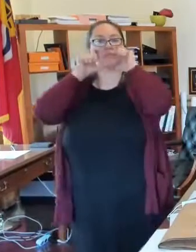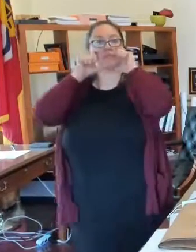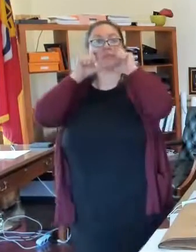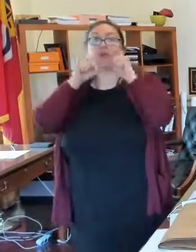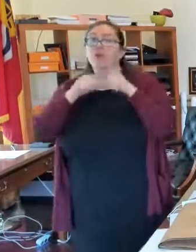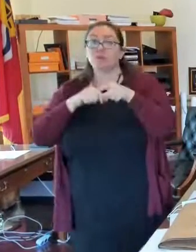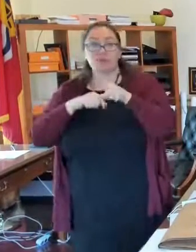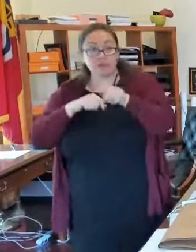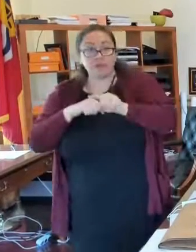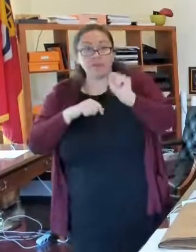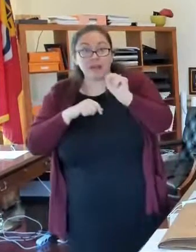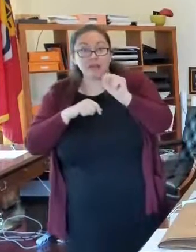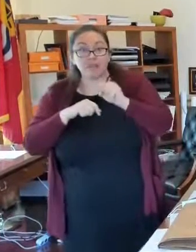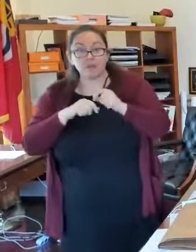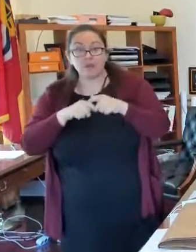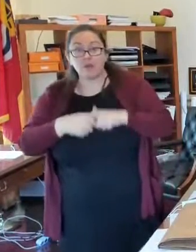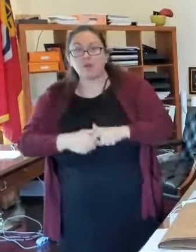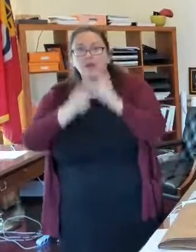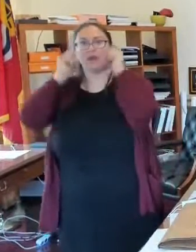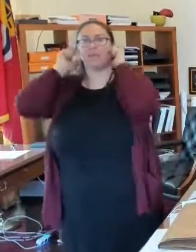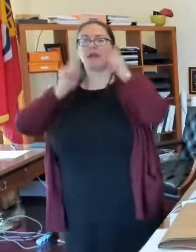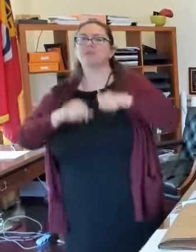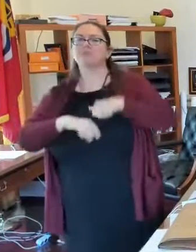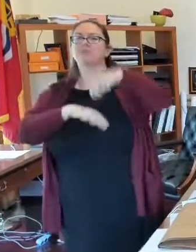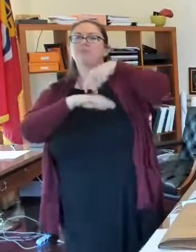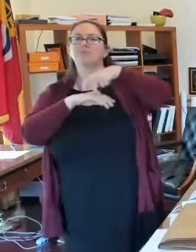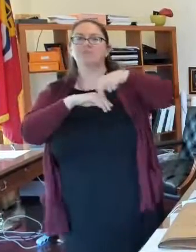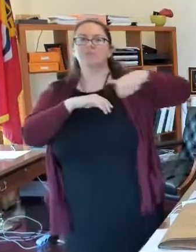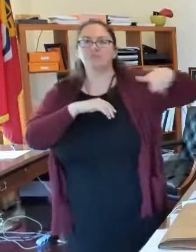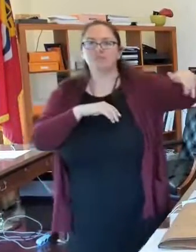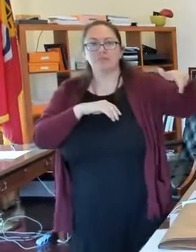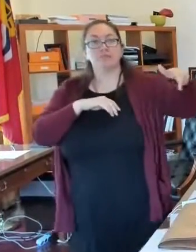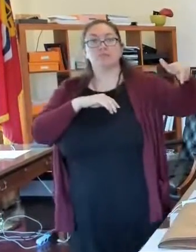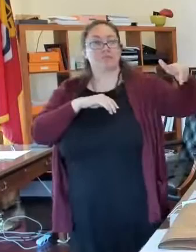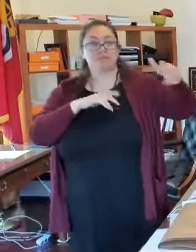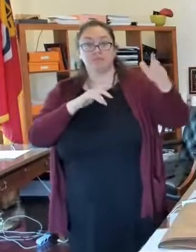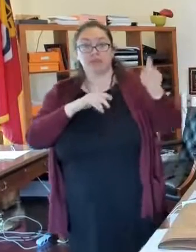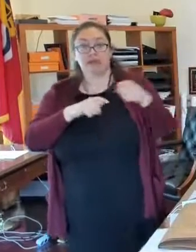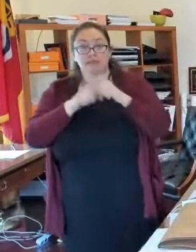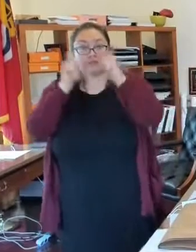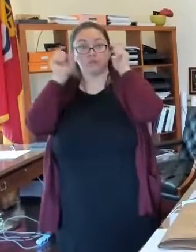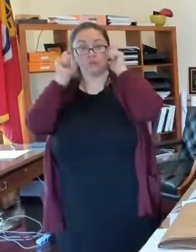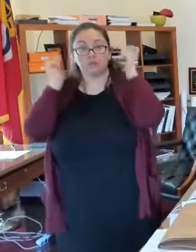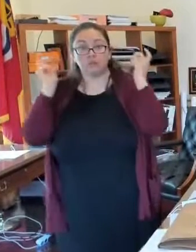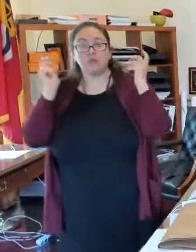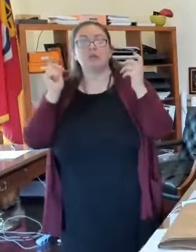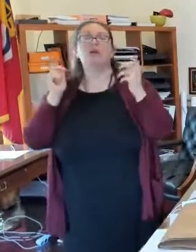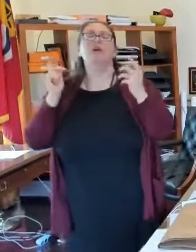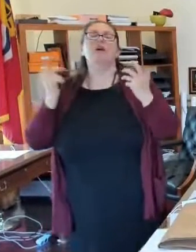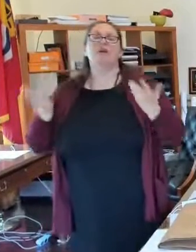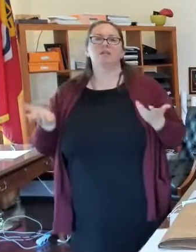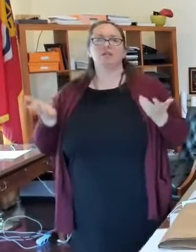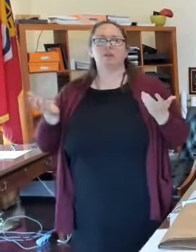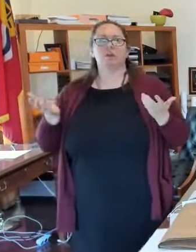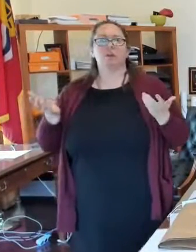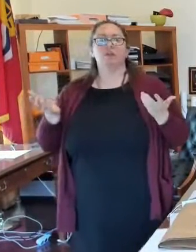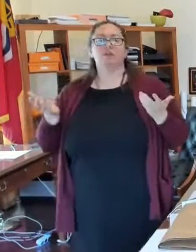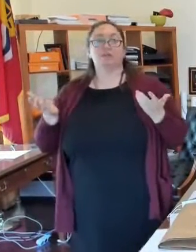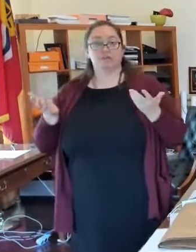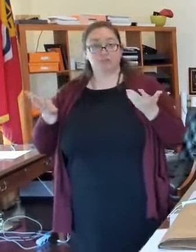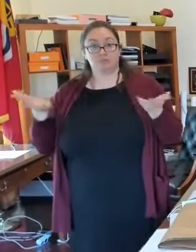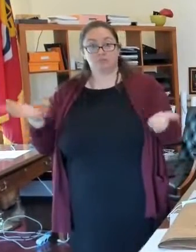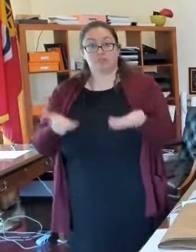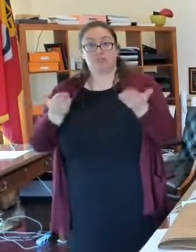go to leave, come in or go out, you've got to be wearing your mask. And so that in the city of St. Louis, those